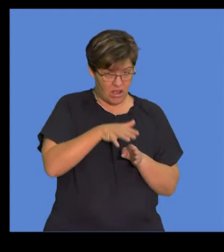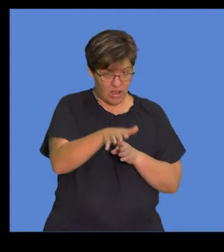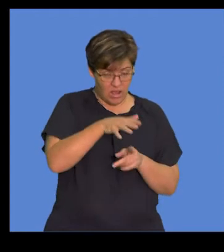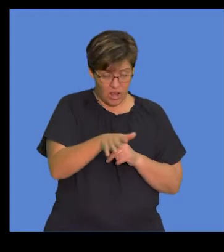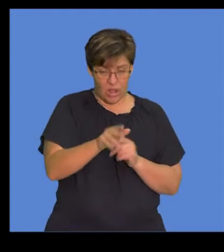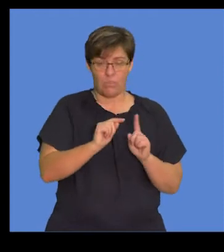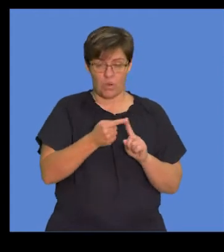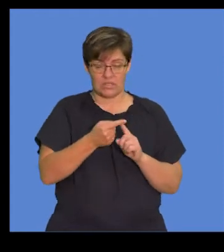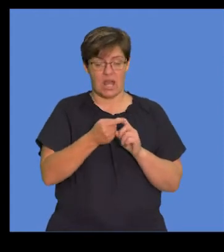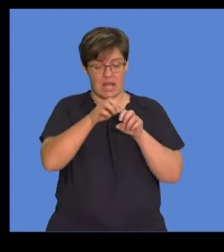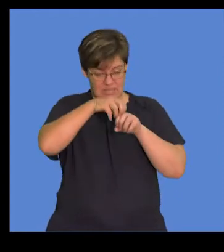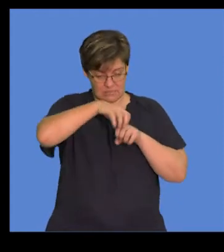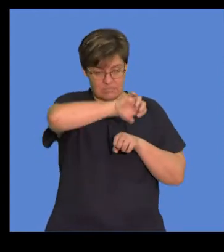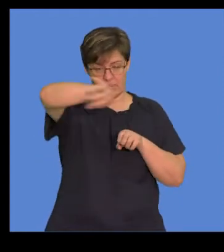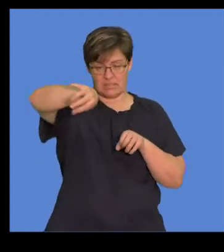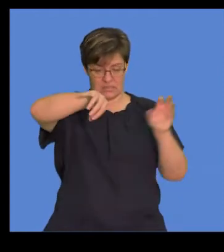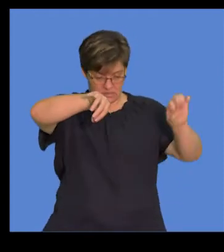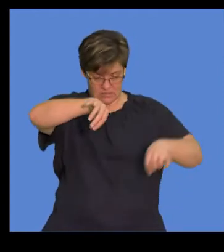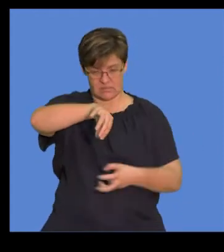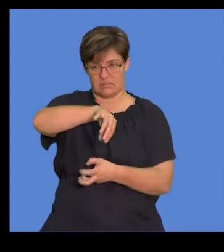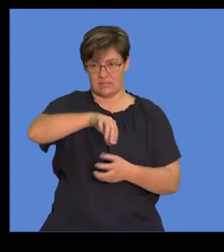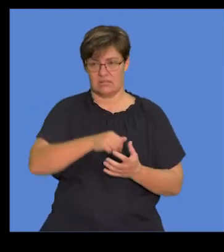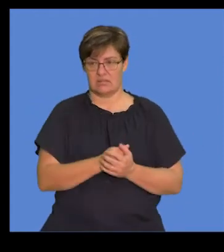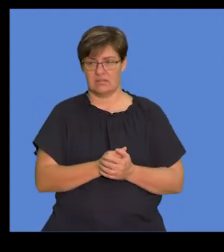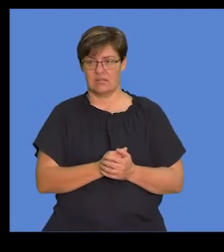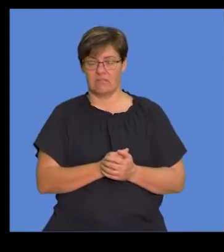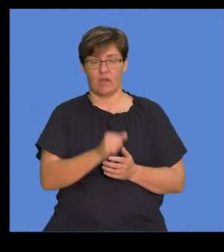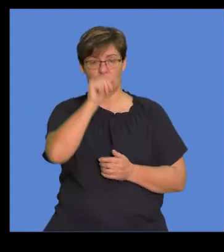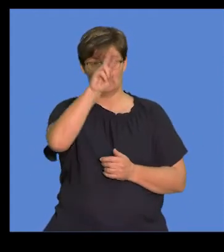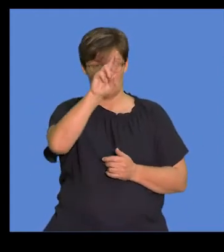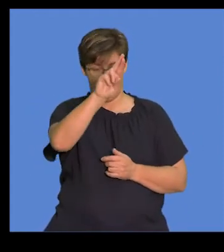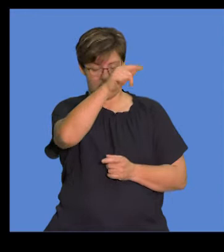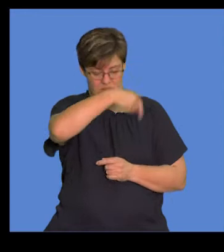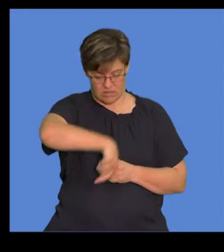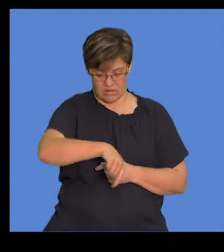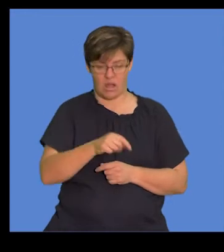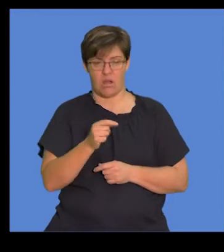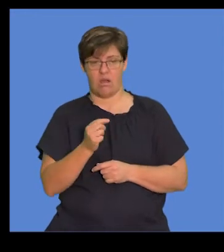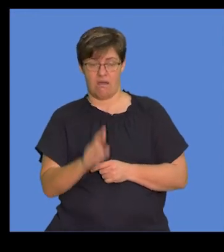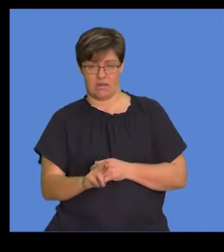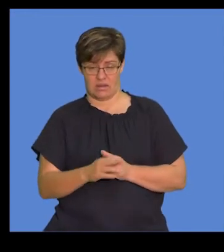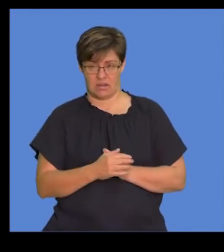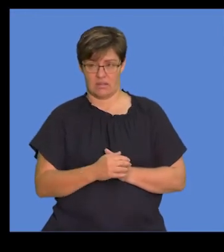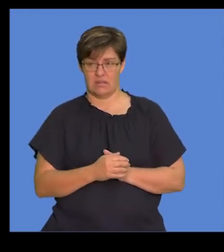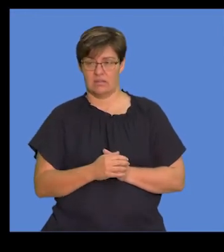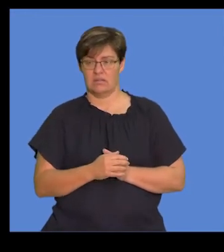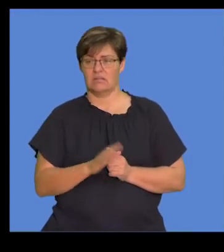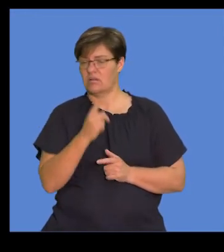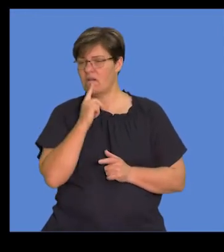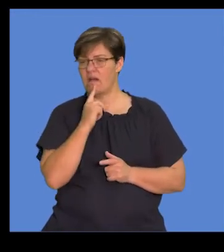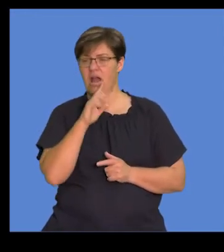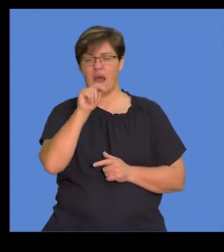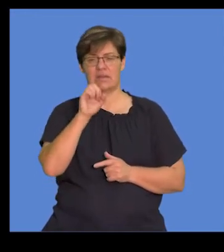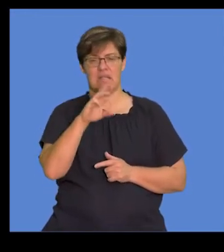okay, when the current gets to that point, it is split, the other one goes to 2R, the other one goes to R. And then the question